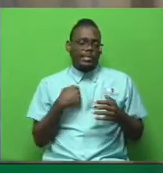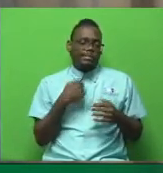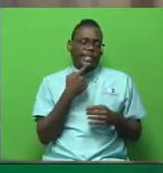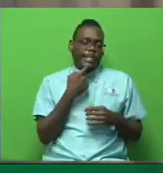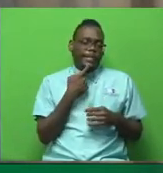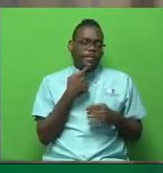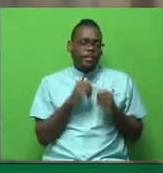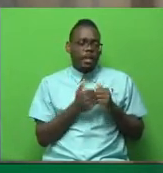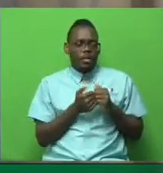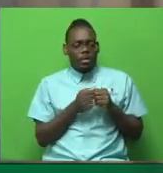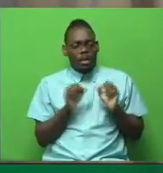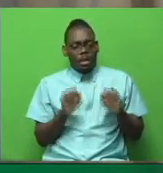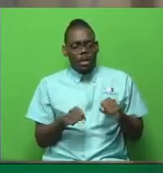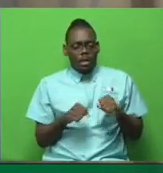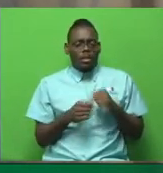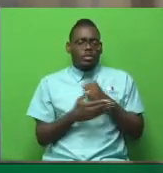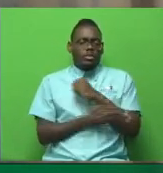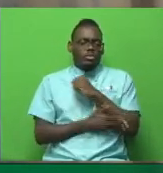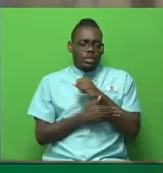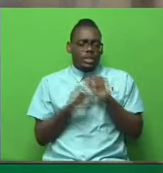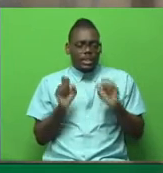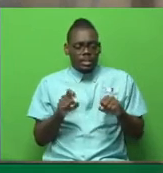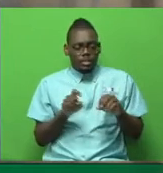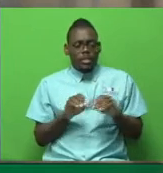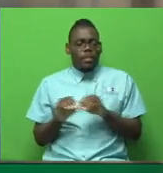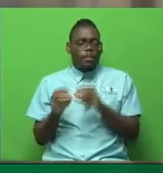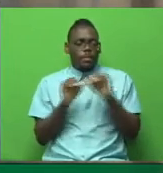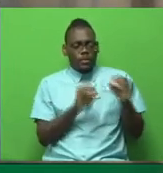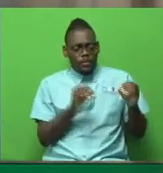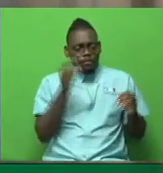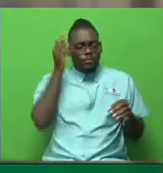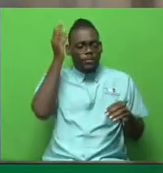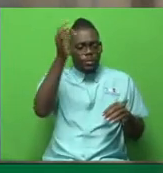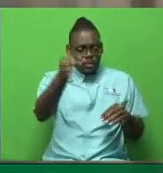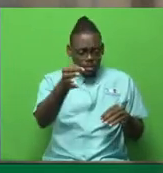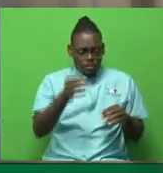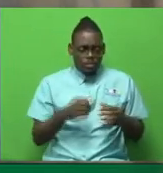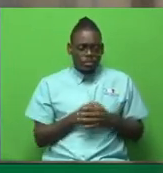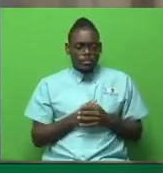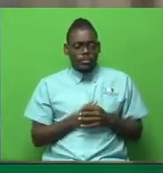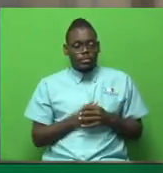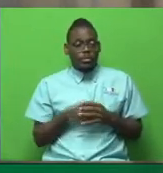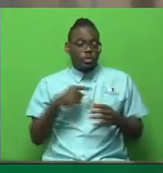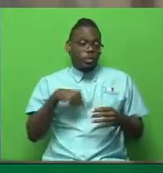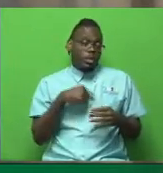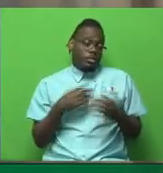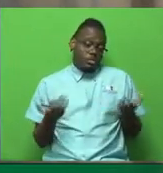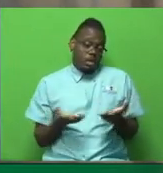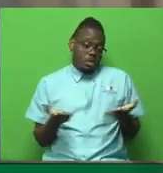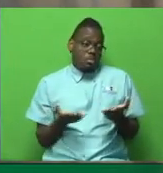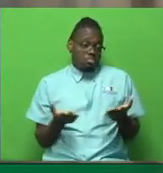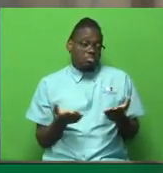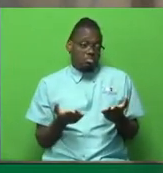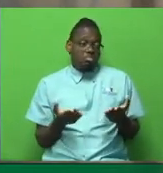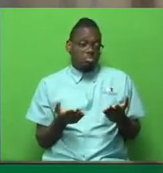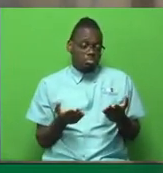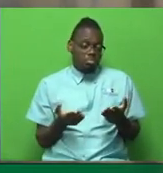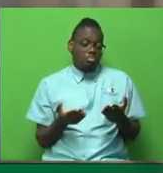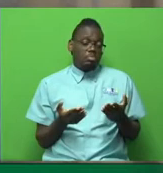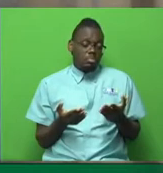this country should be that with going forward you see Madam speaker we on this side as patriotic citizens of this country